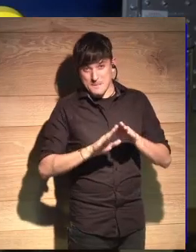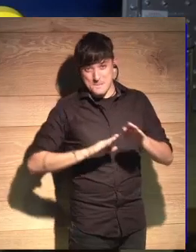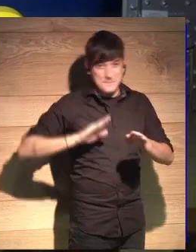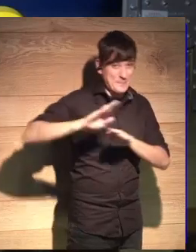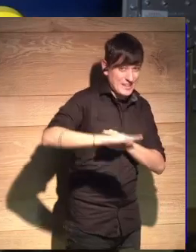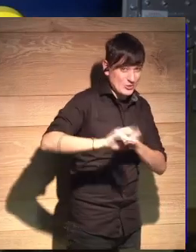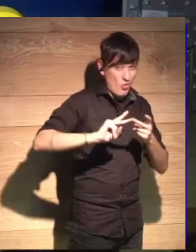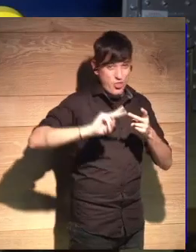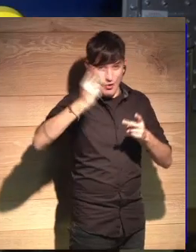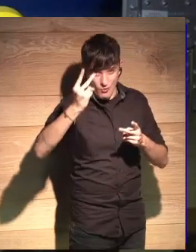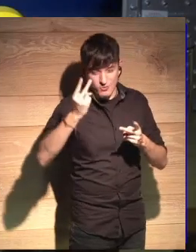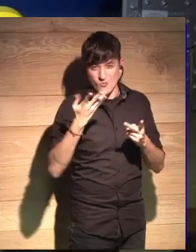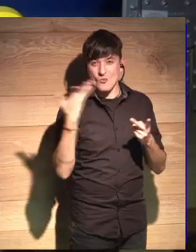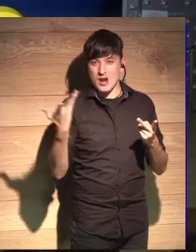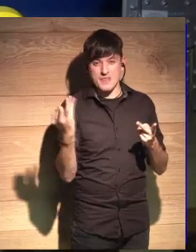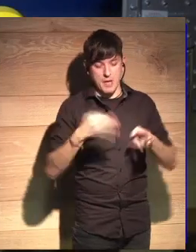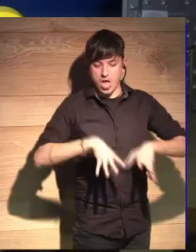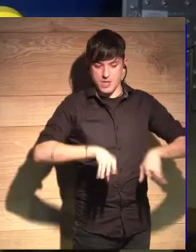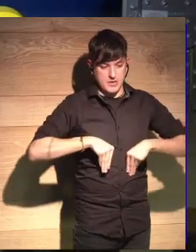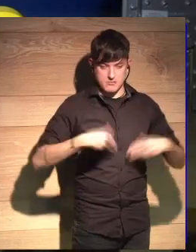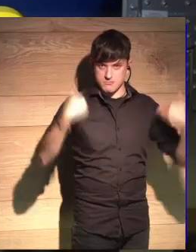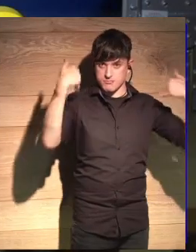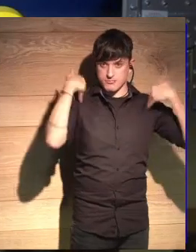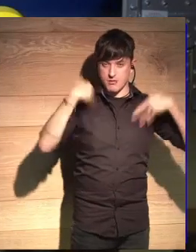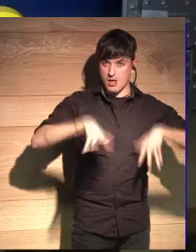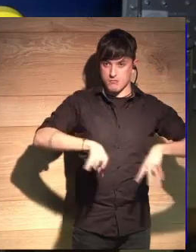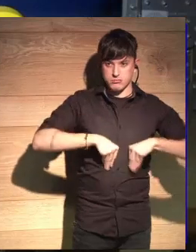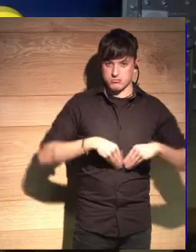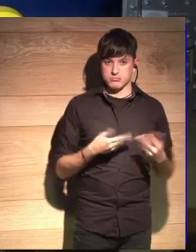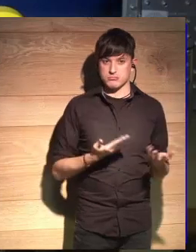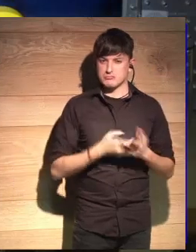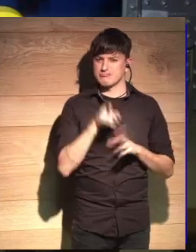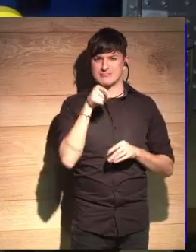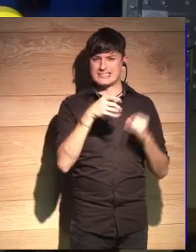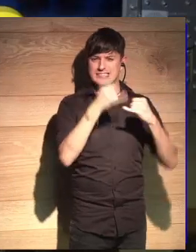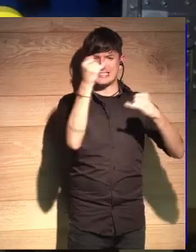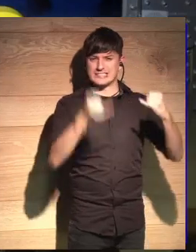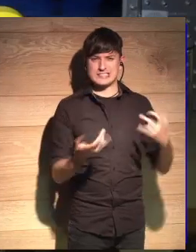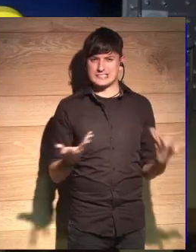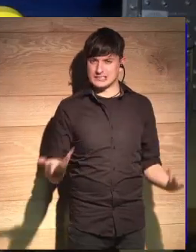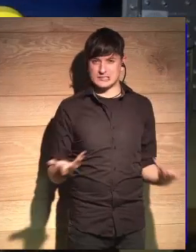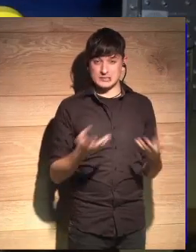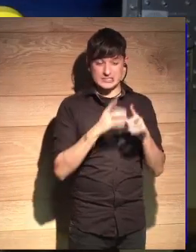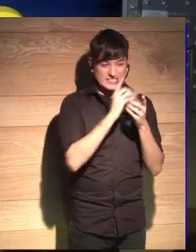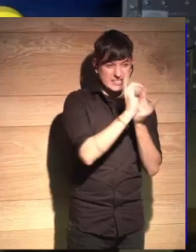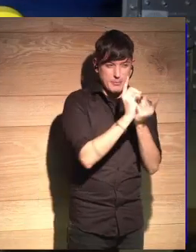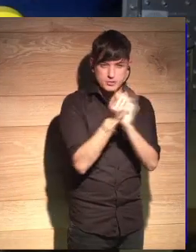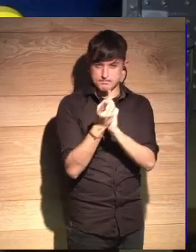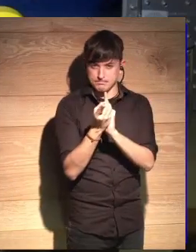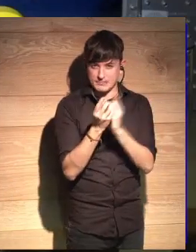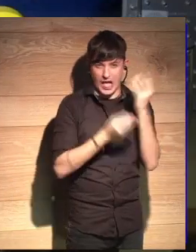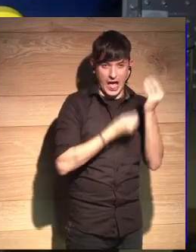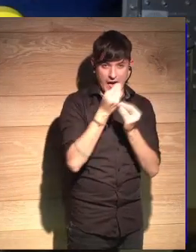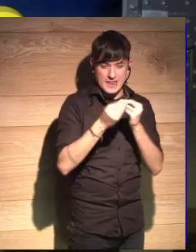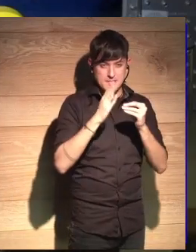is to accept responsibility for making changes. if you just say, oh, I'm in a